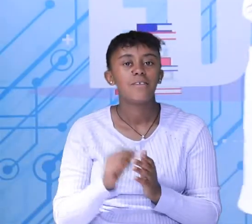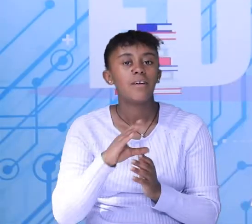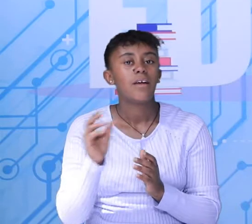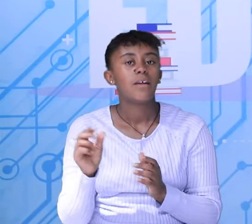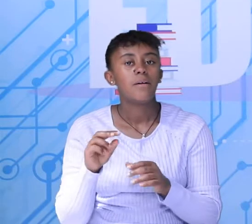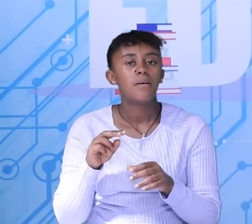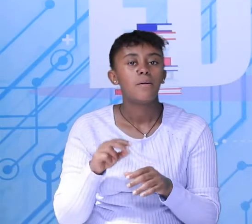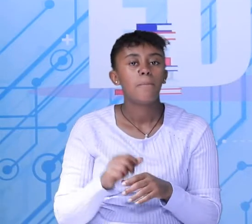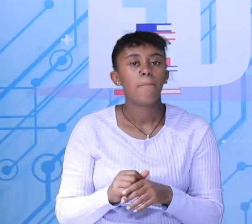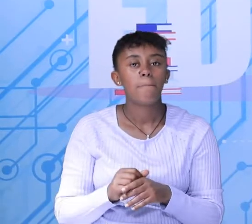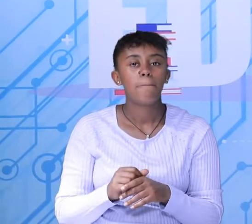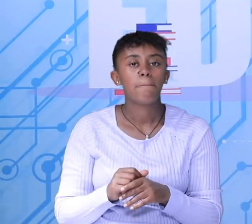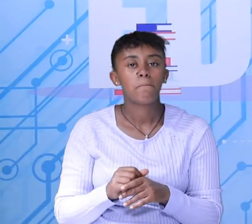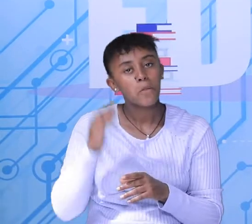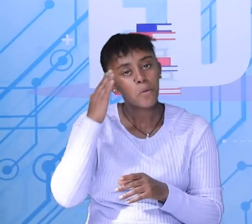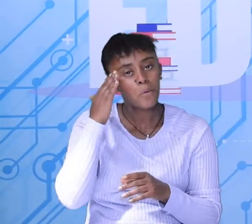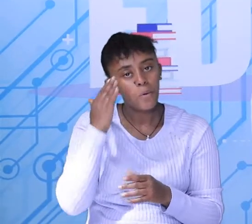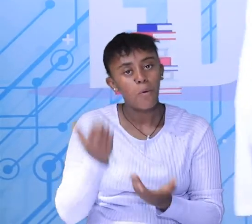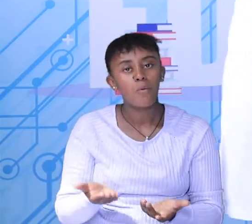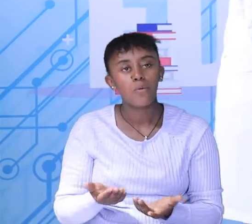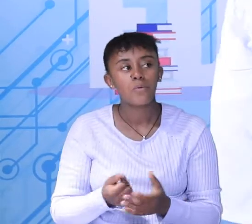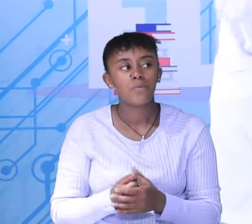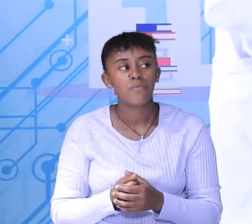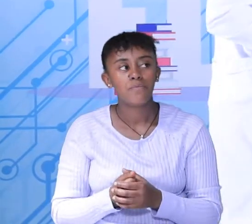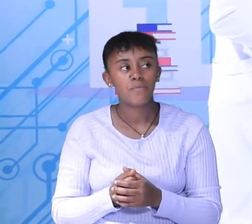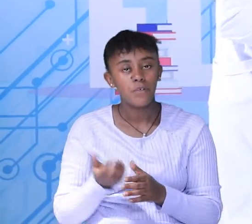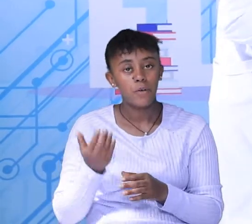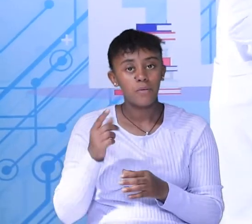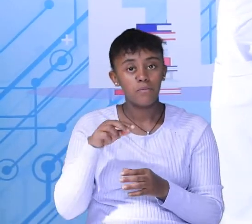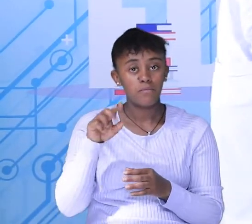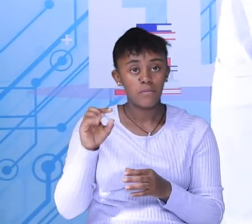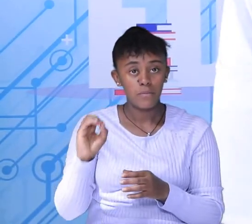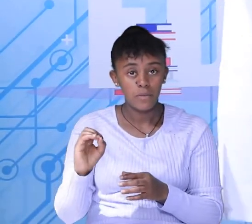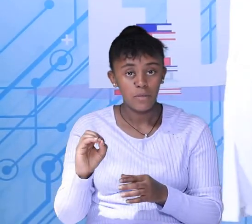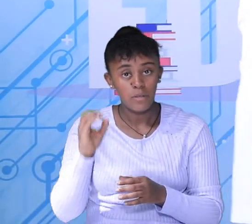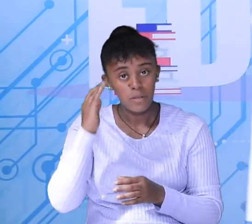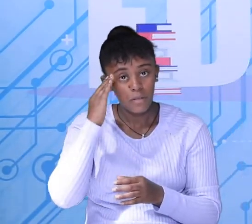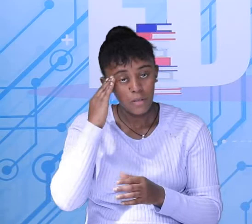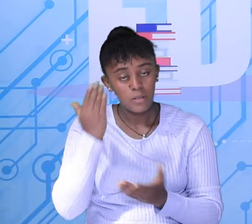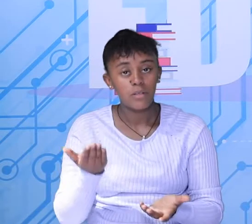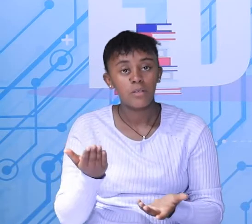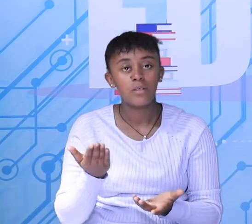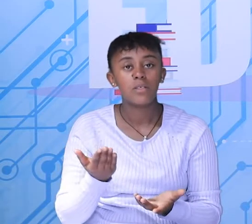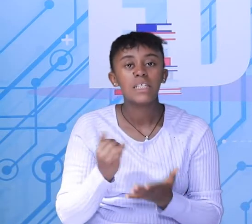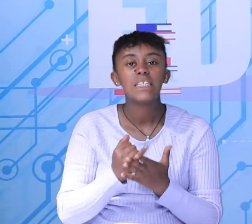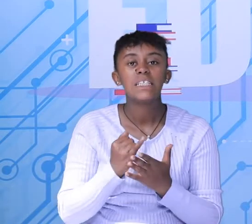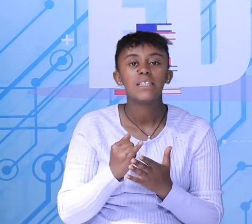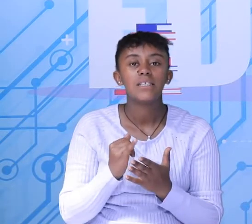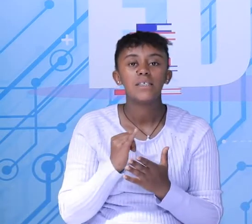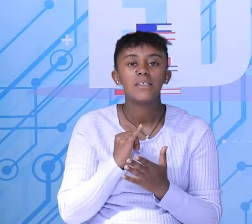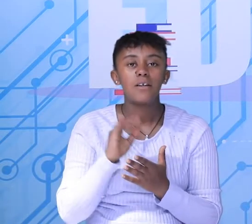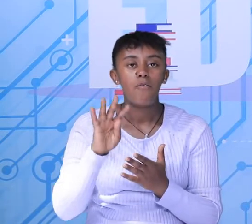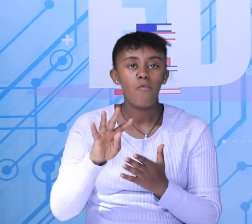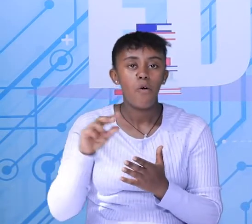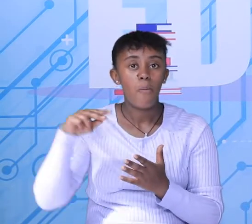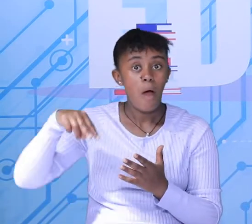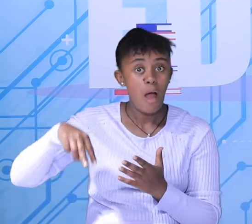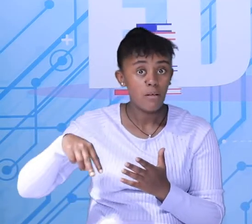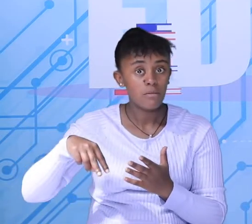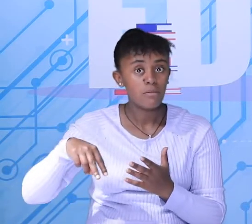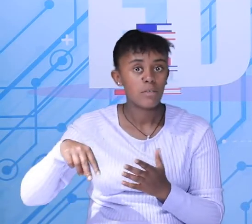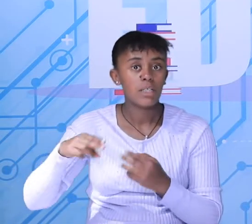Students, I hope you have tried to answer this one. Actually, the question has two parts. The first question is to determine or to calculate